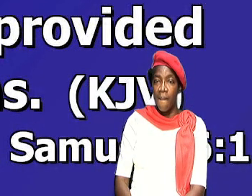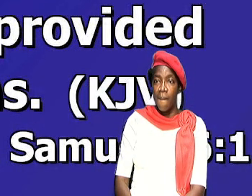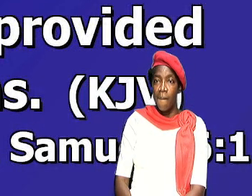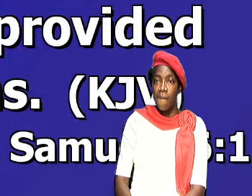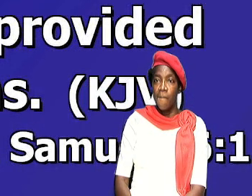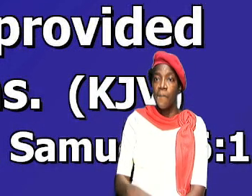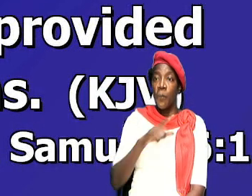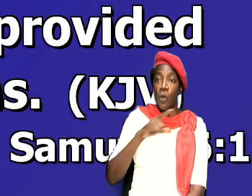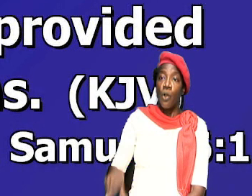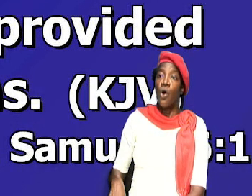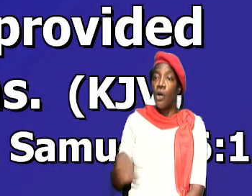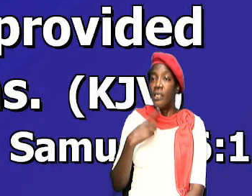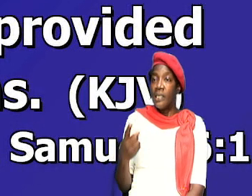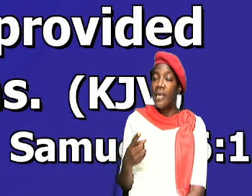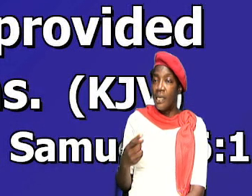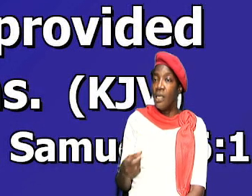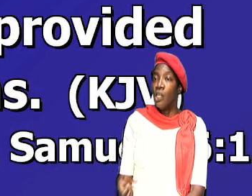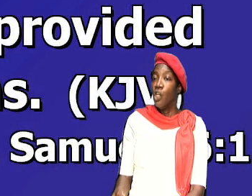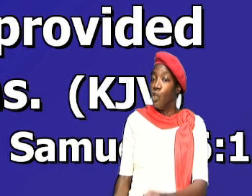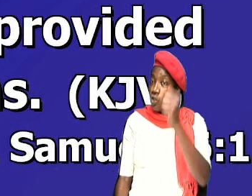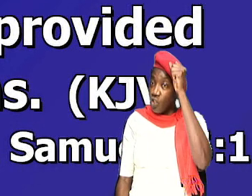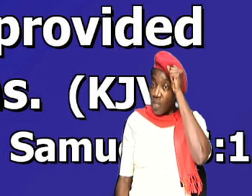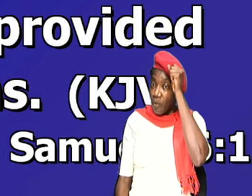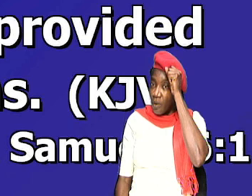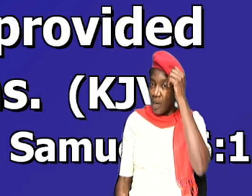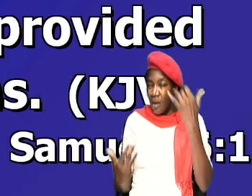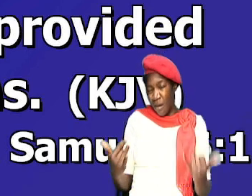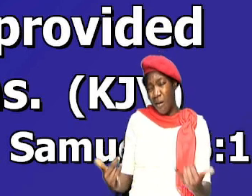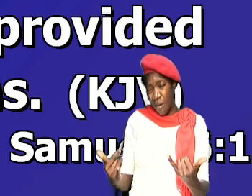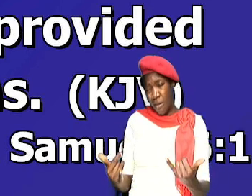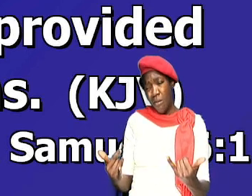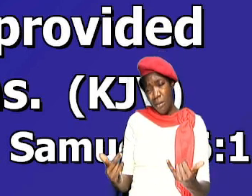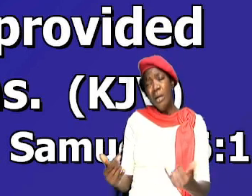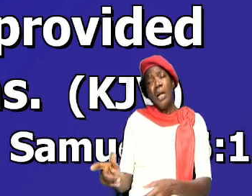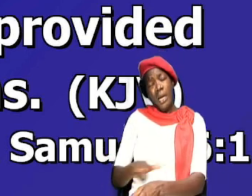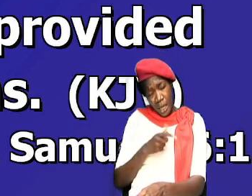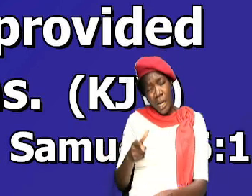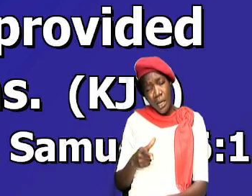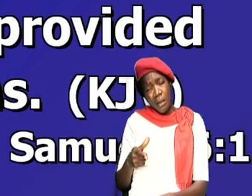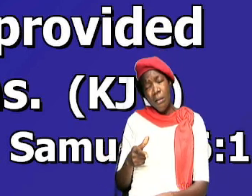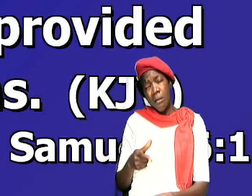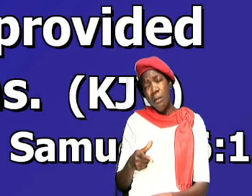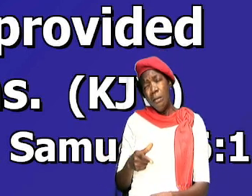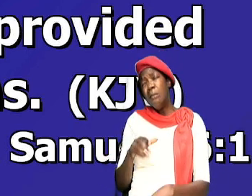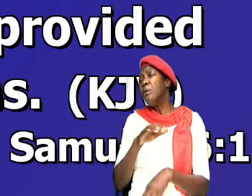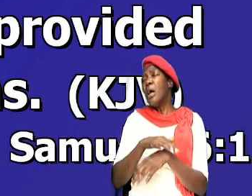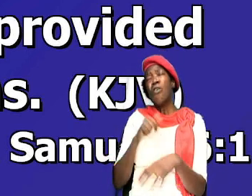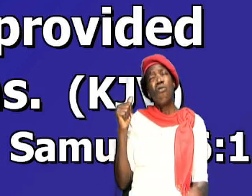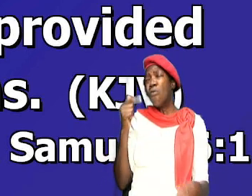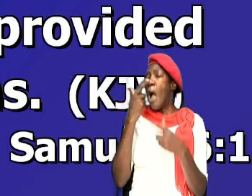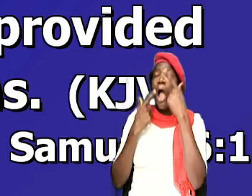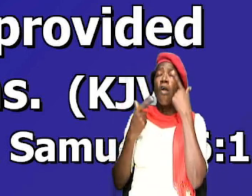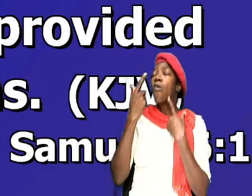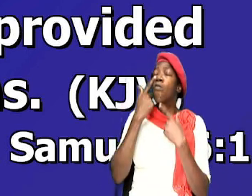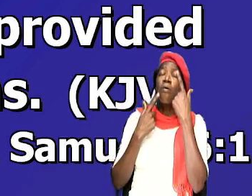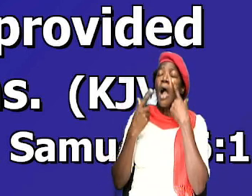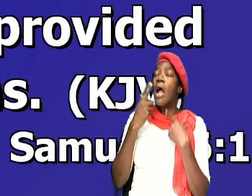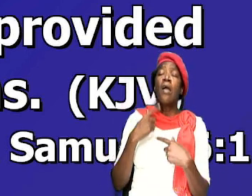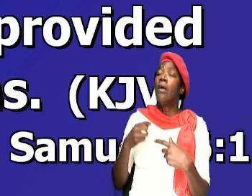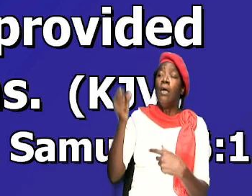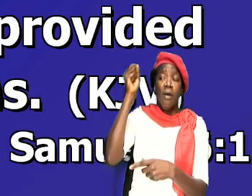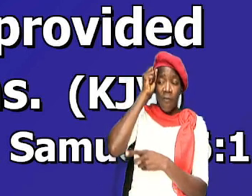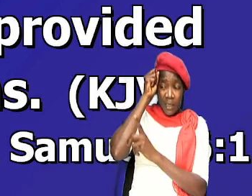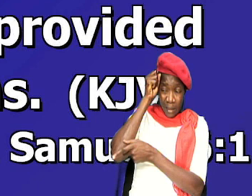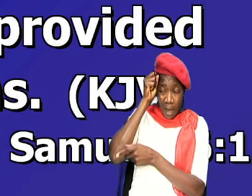And the Lord said unto Samuel, how long will thou mourn for Saul, seeing I have rejected him